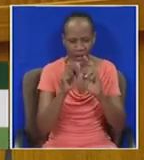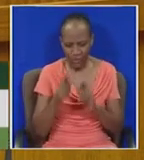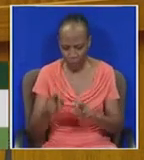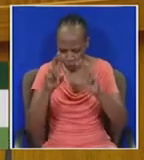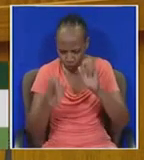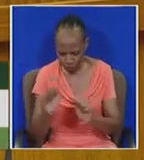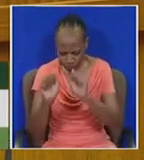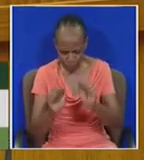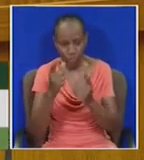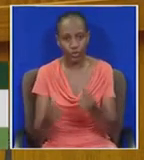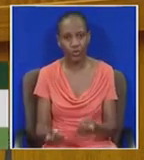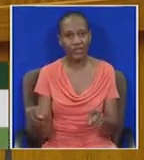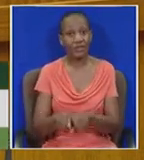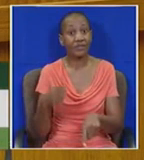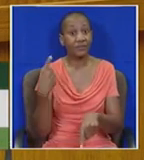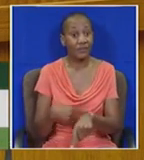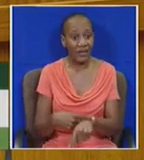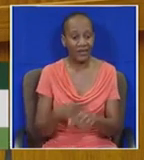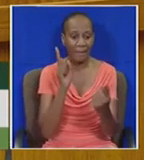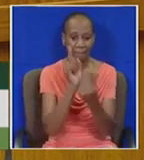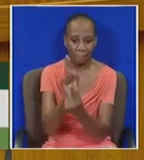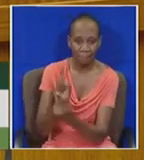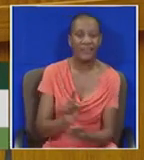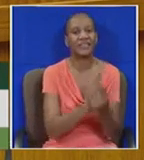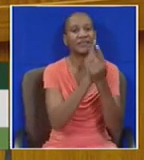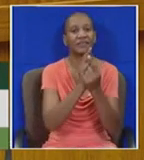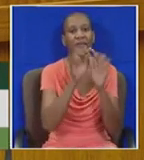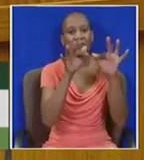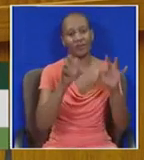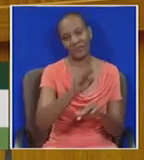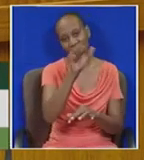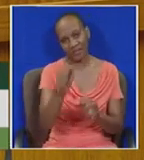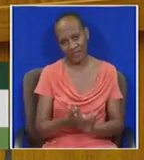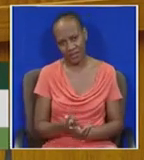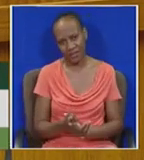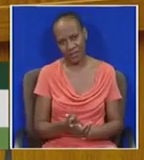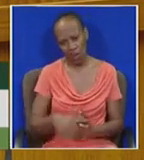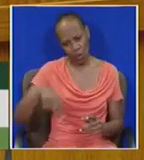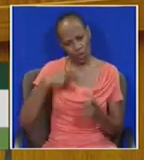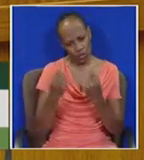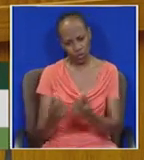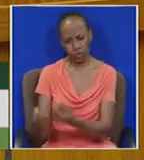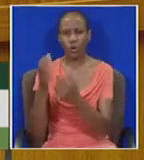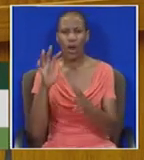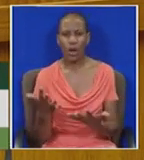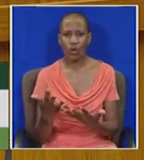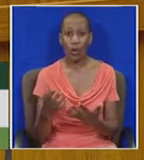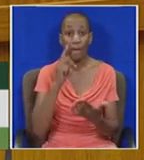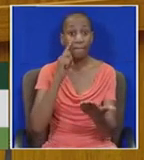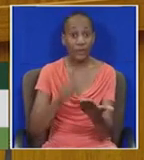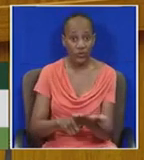and connecting with our people at a far higher level. This will have to be driven by empirical